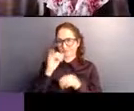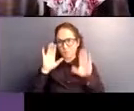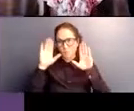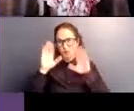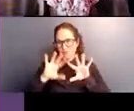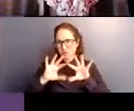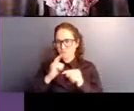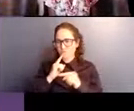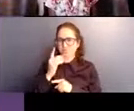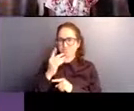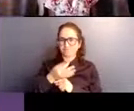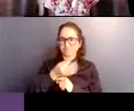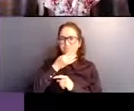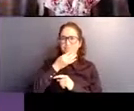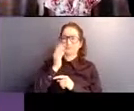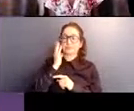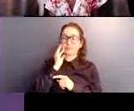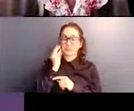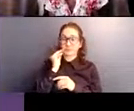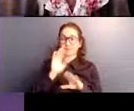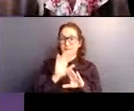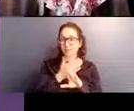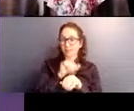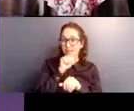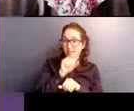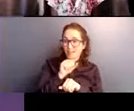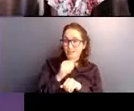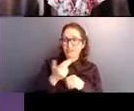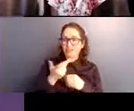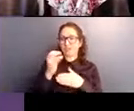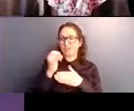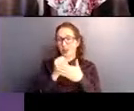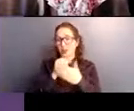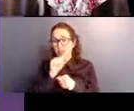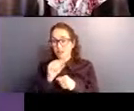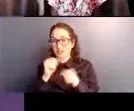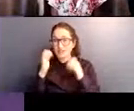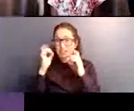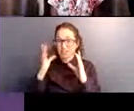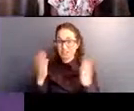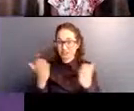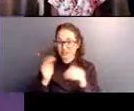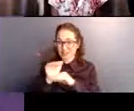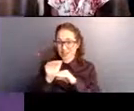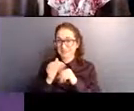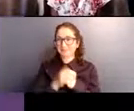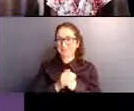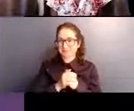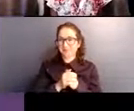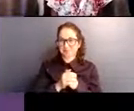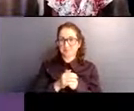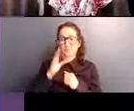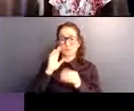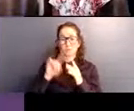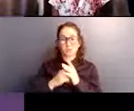of experienced music lovers, art lovers, educators with us tonight. We'll begin